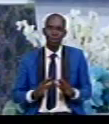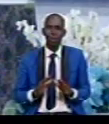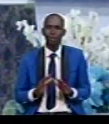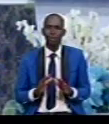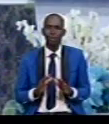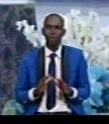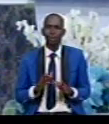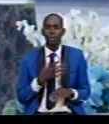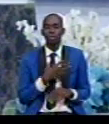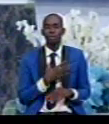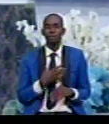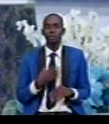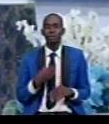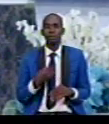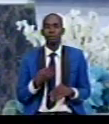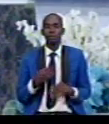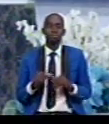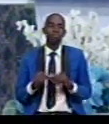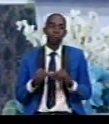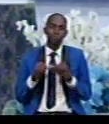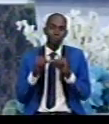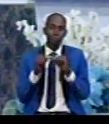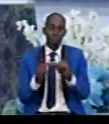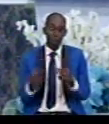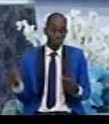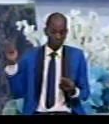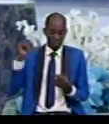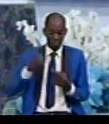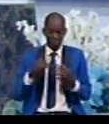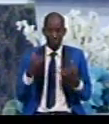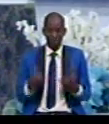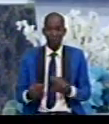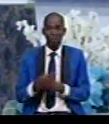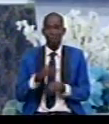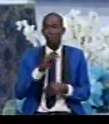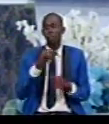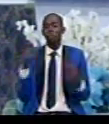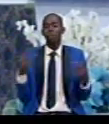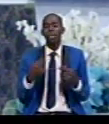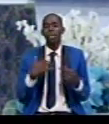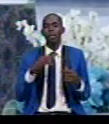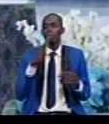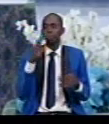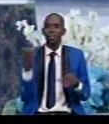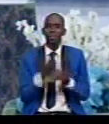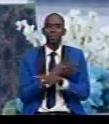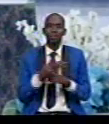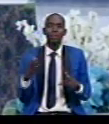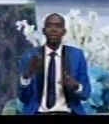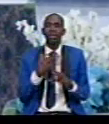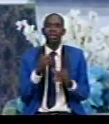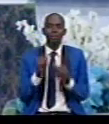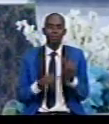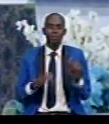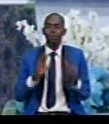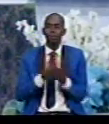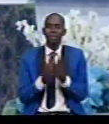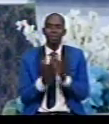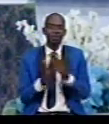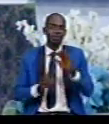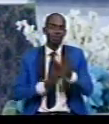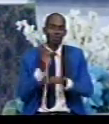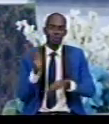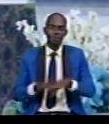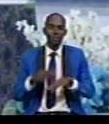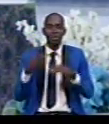And continually, till today, the pain disappeared and everything got normal.